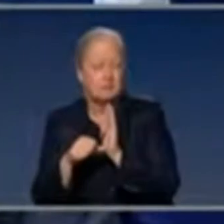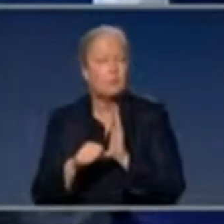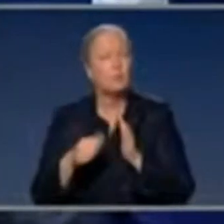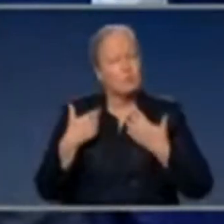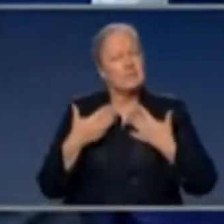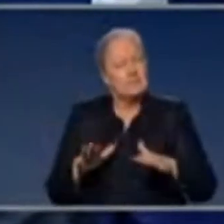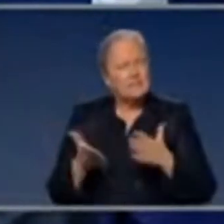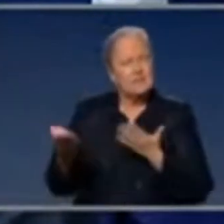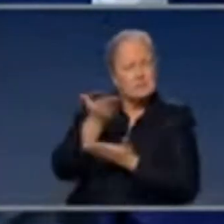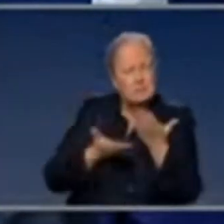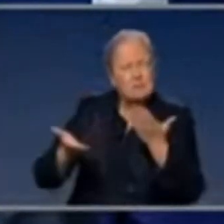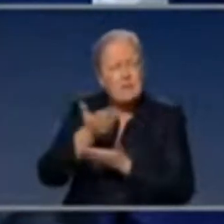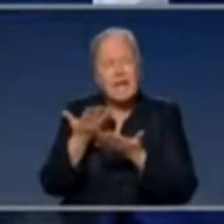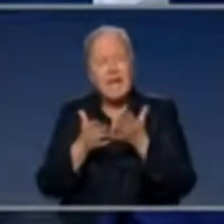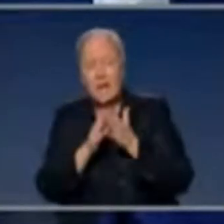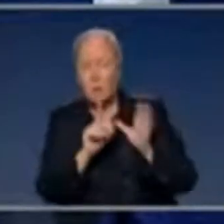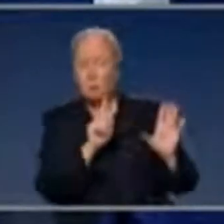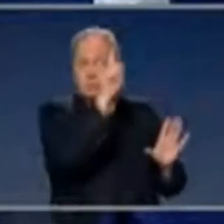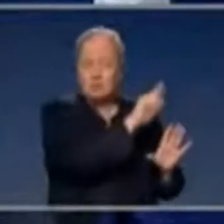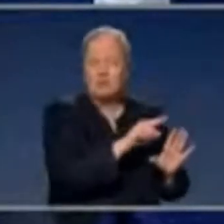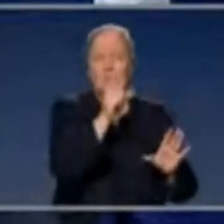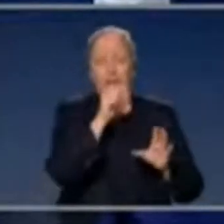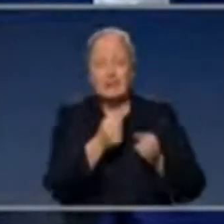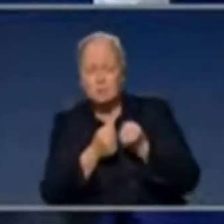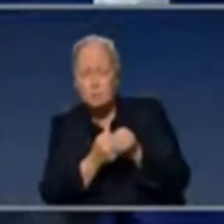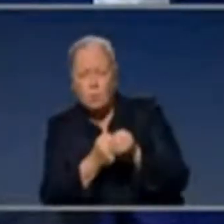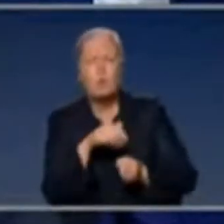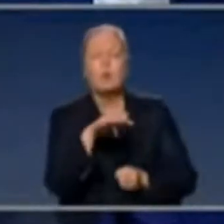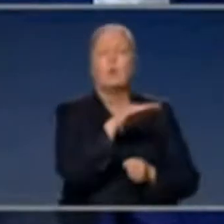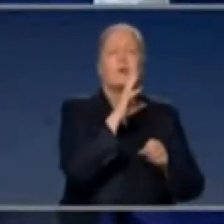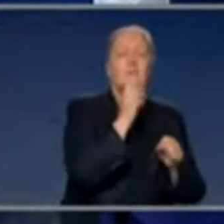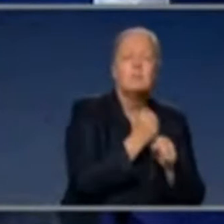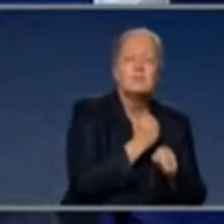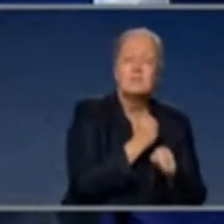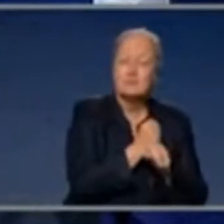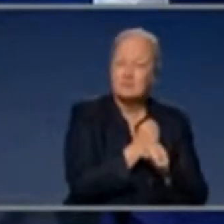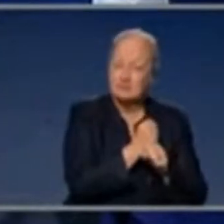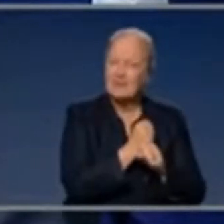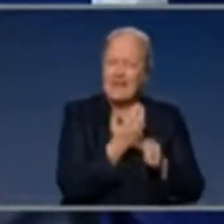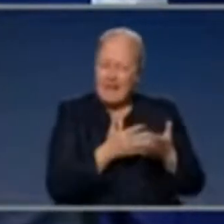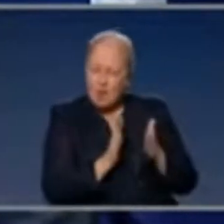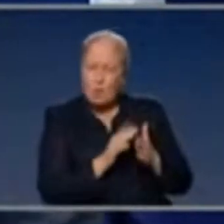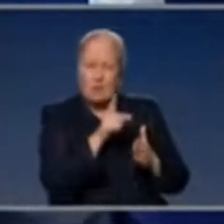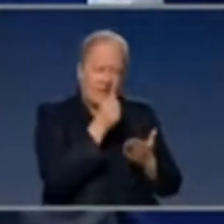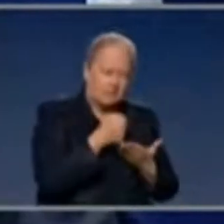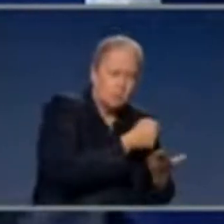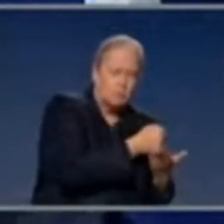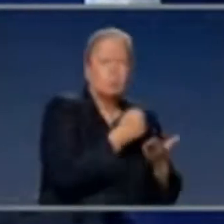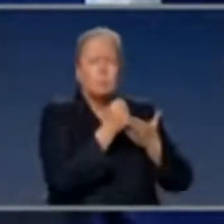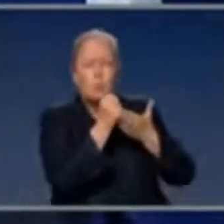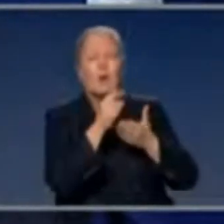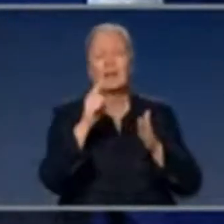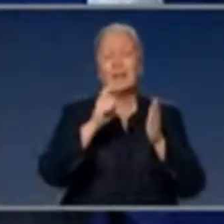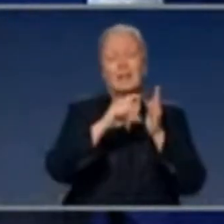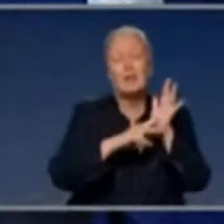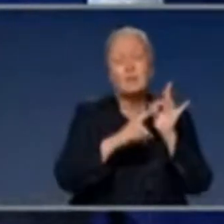about how state governments can be supporting local governments with their works and their measures, particularly as they reach out beyond